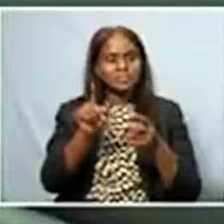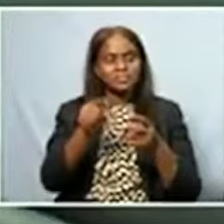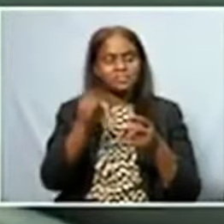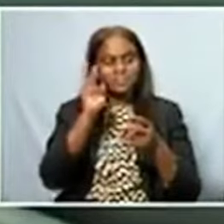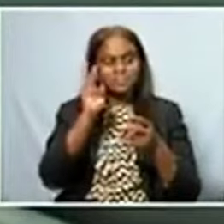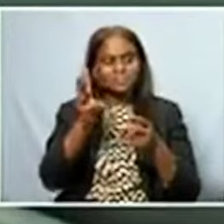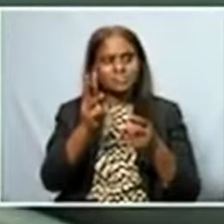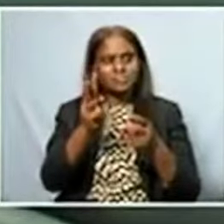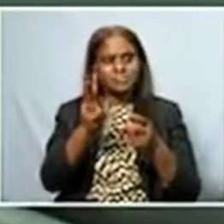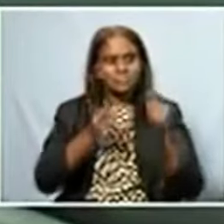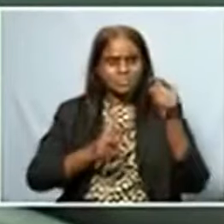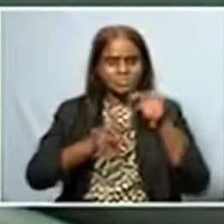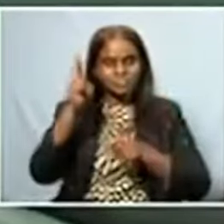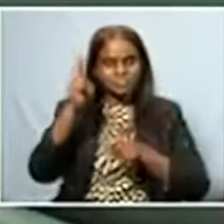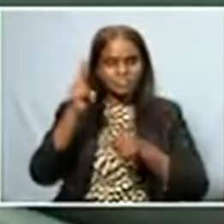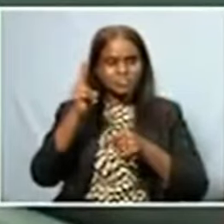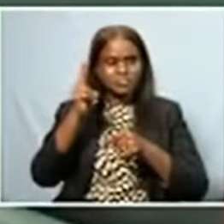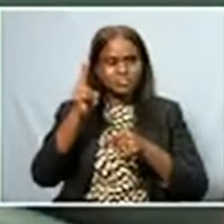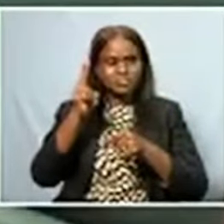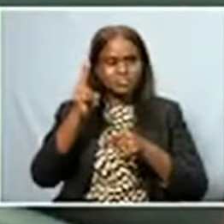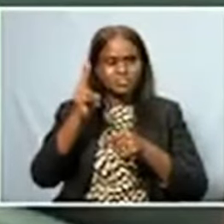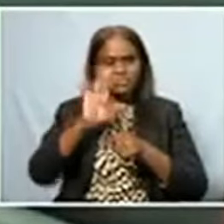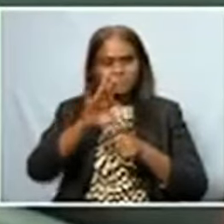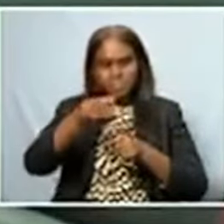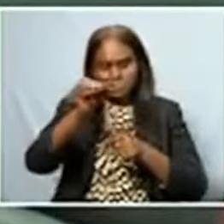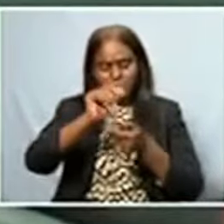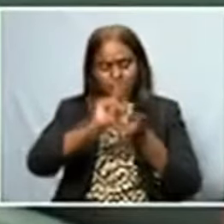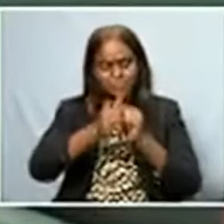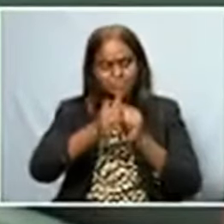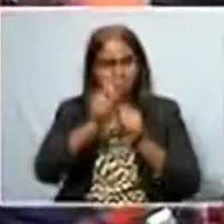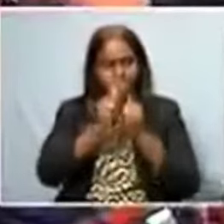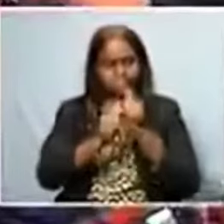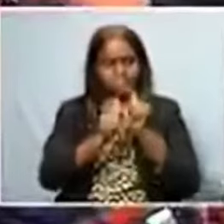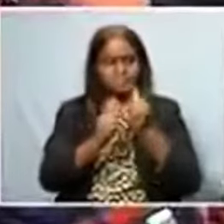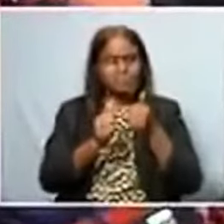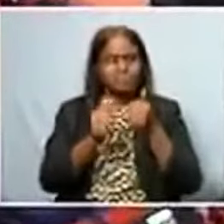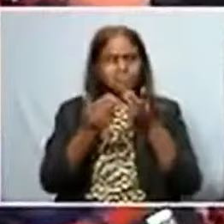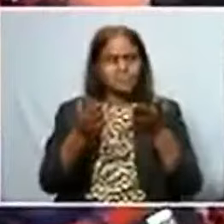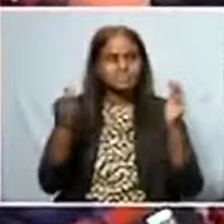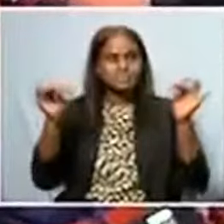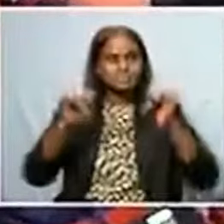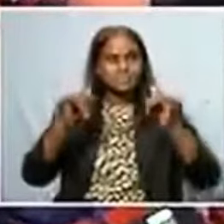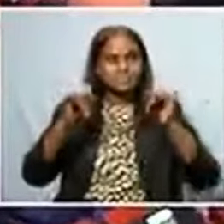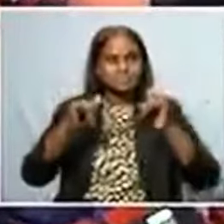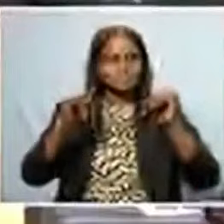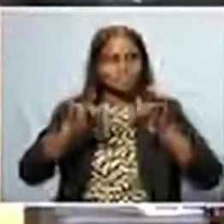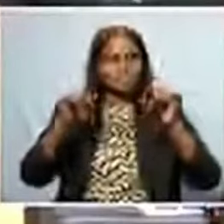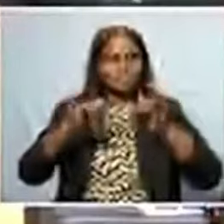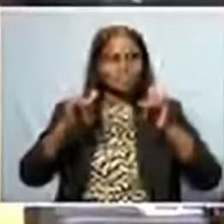you've shot your own amendment because, yes,